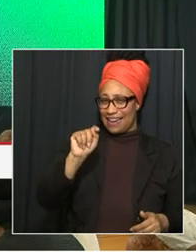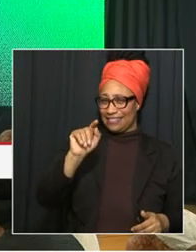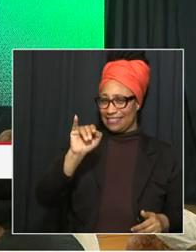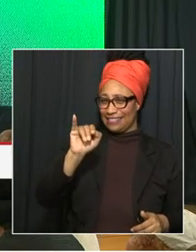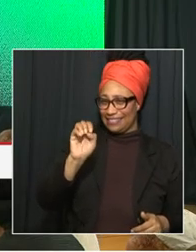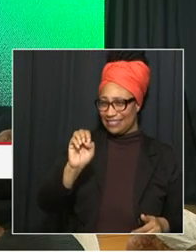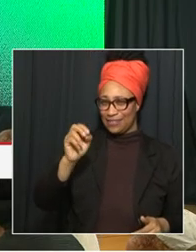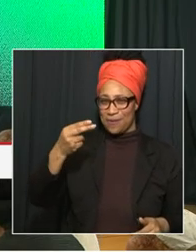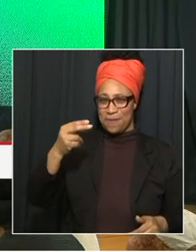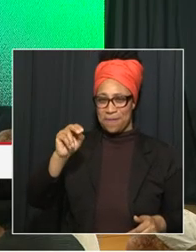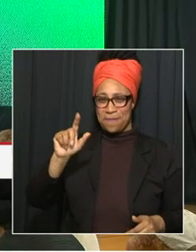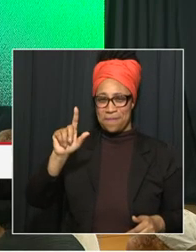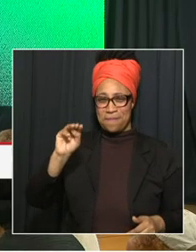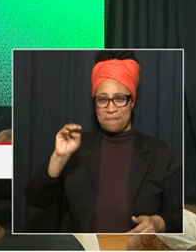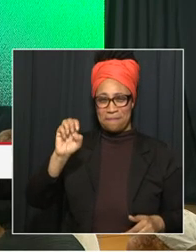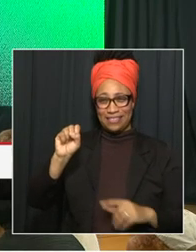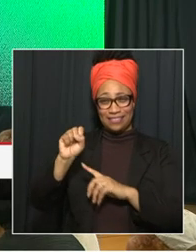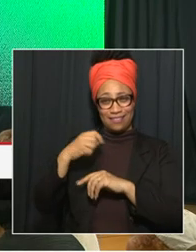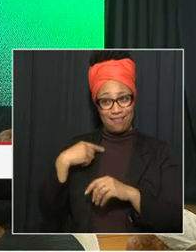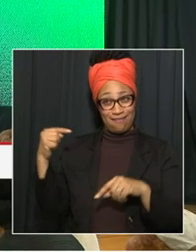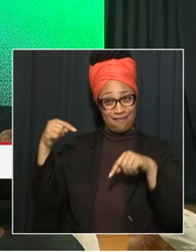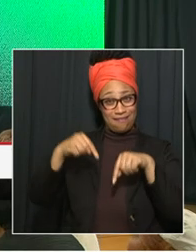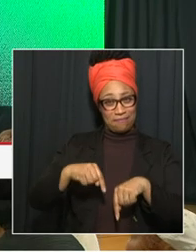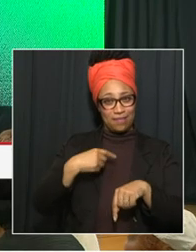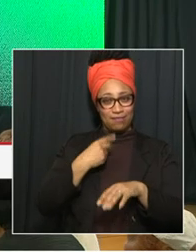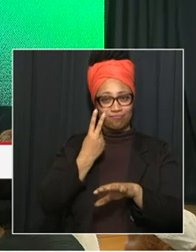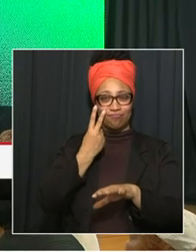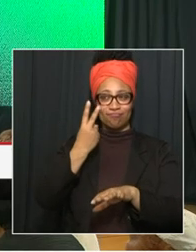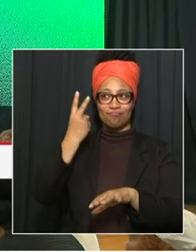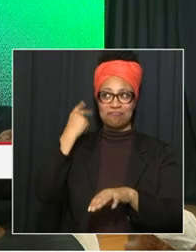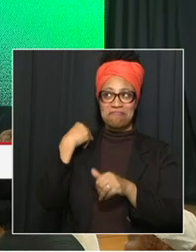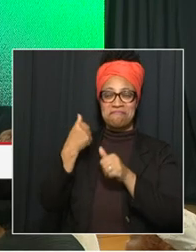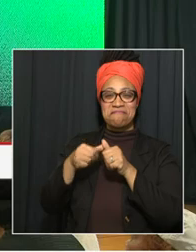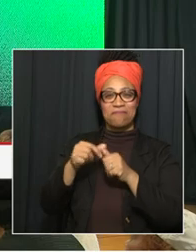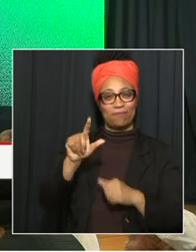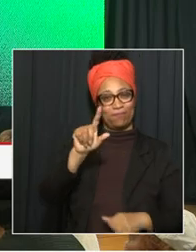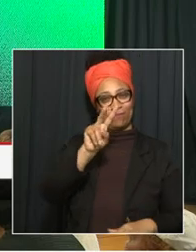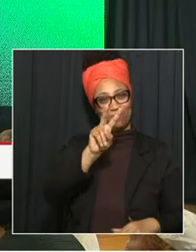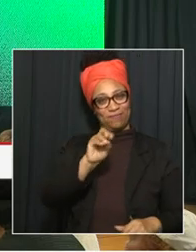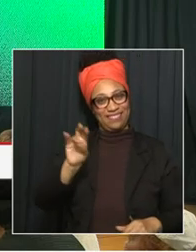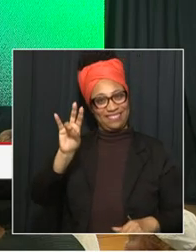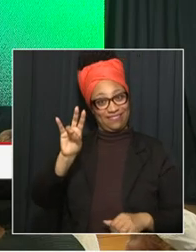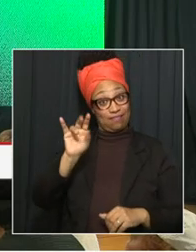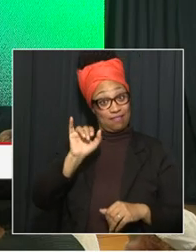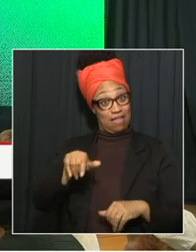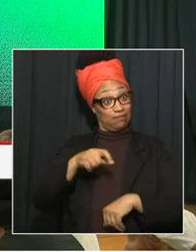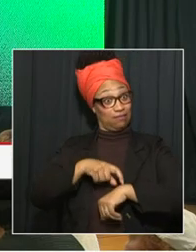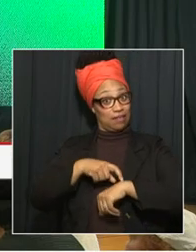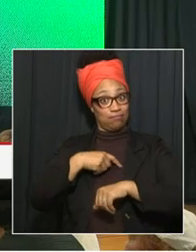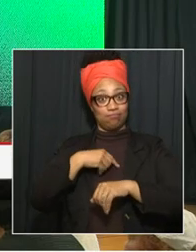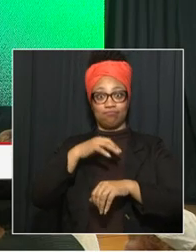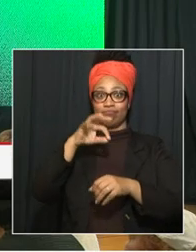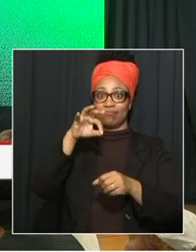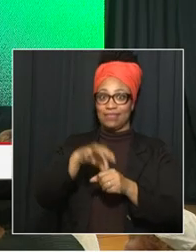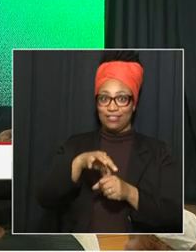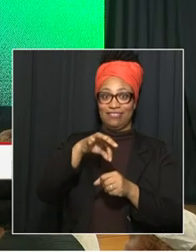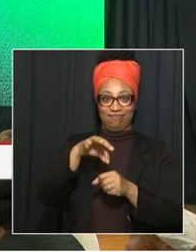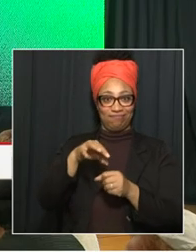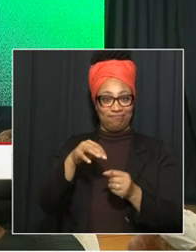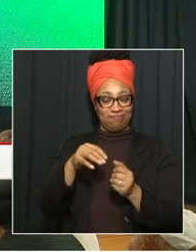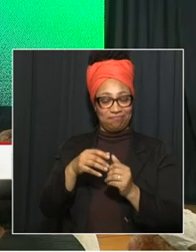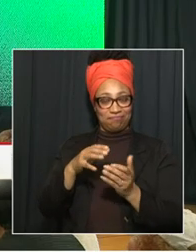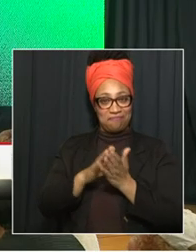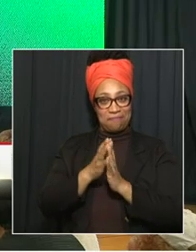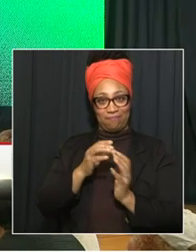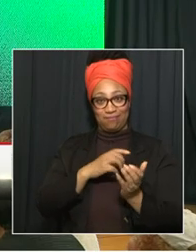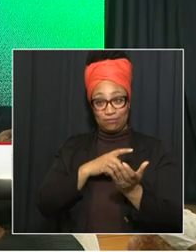member back in 2007. Hattie Holmes was my very first ribbon cutting, the Hattie Holmes